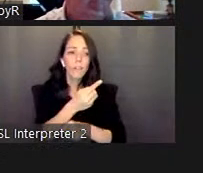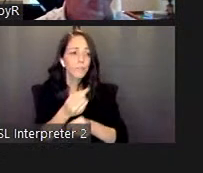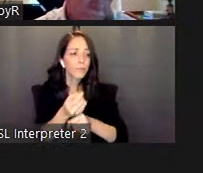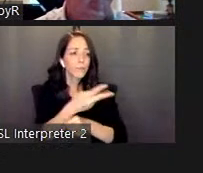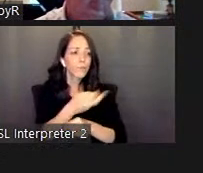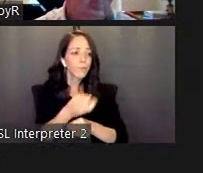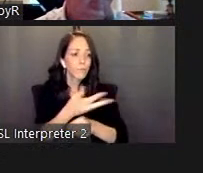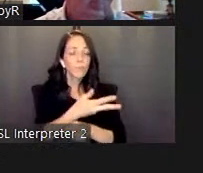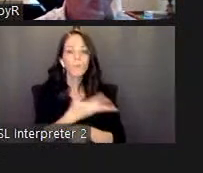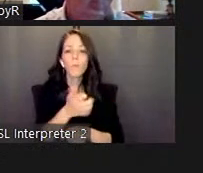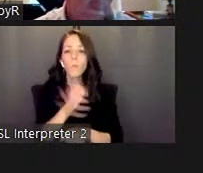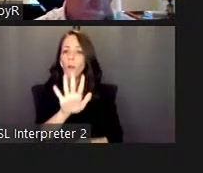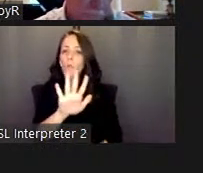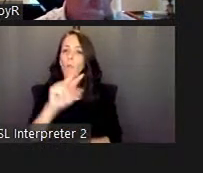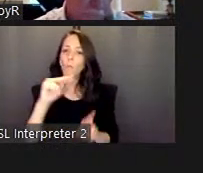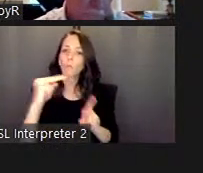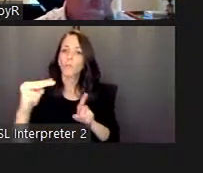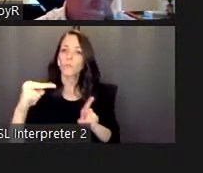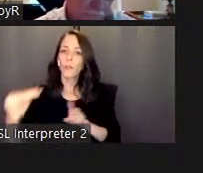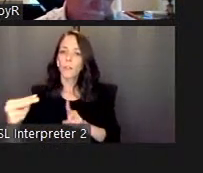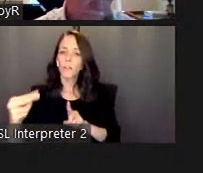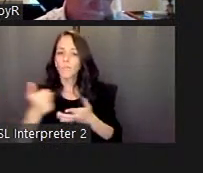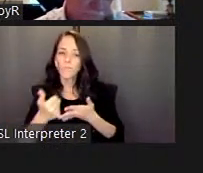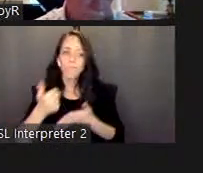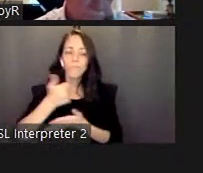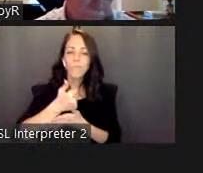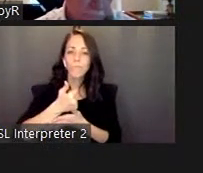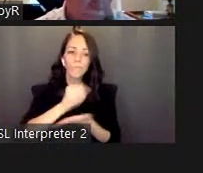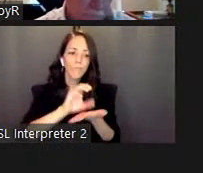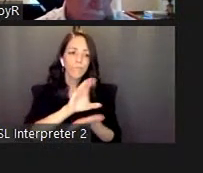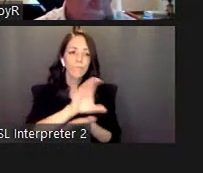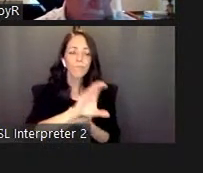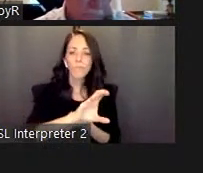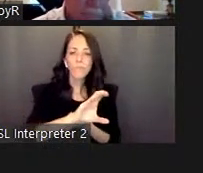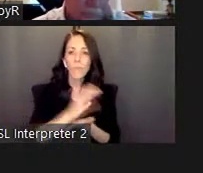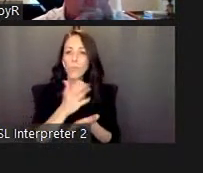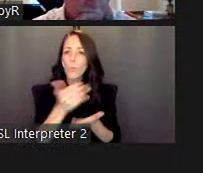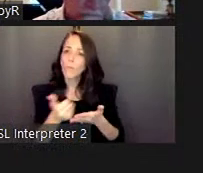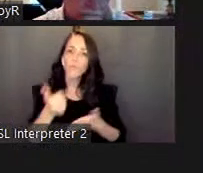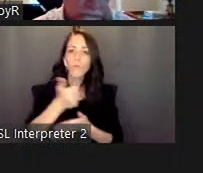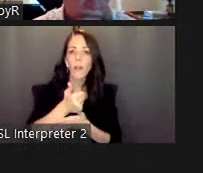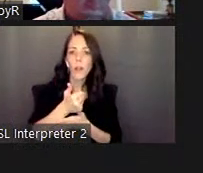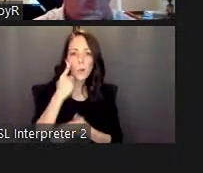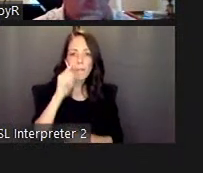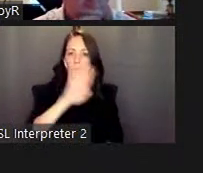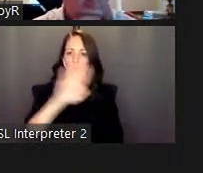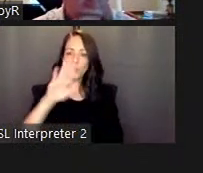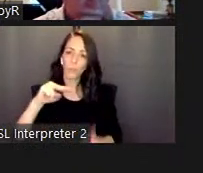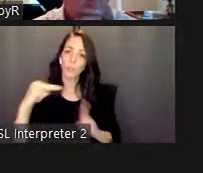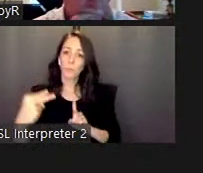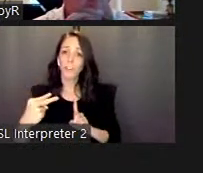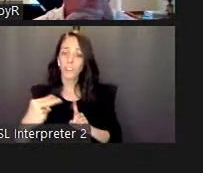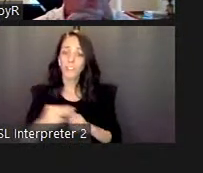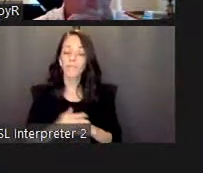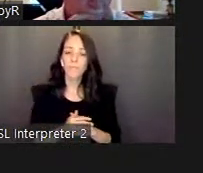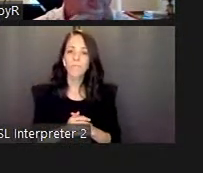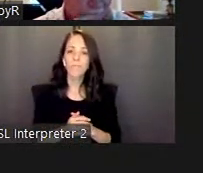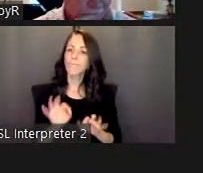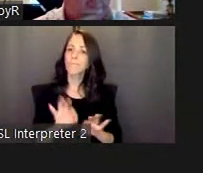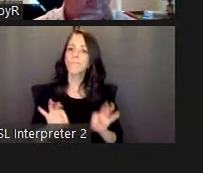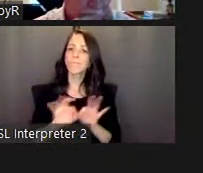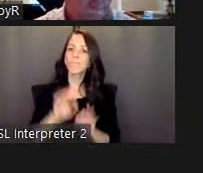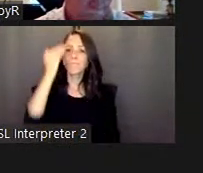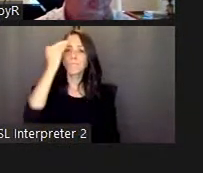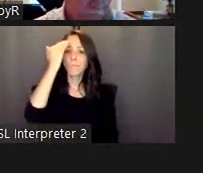your priorities and what investments you think would best help us recover over the long term. It's important to know that these are